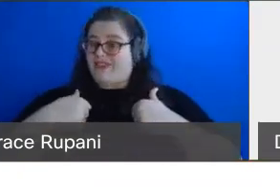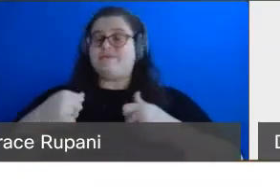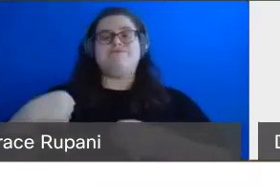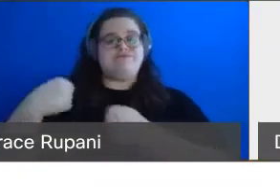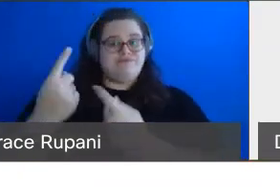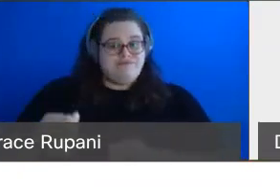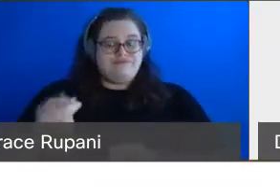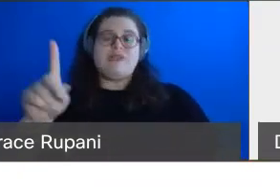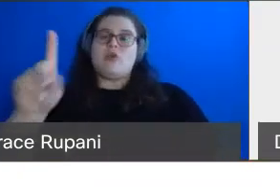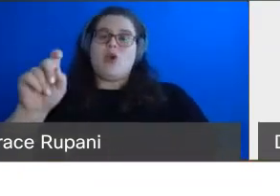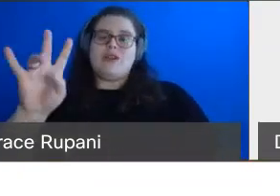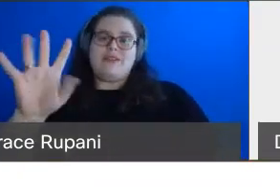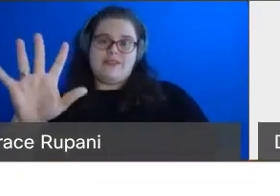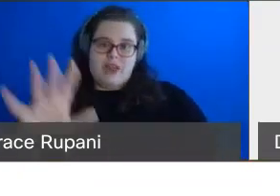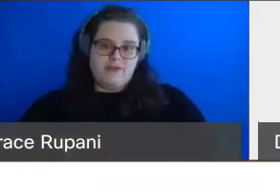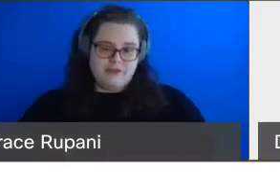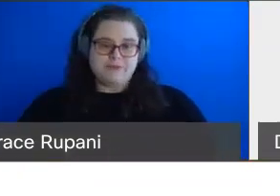175.